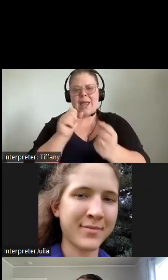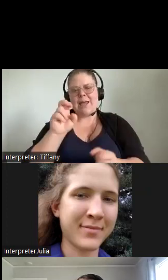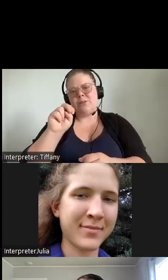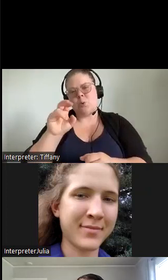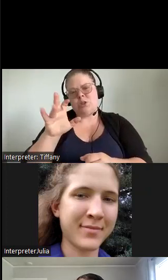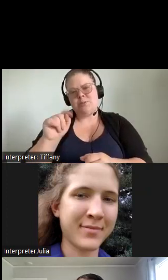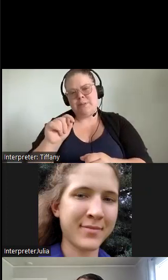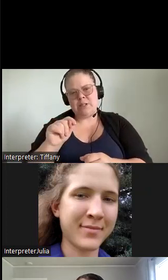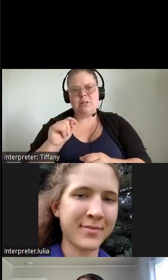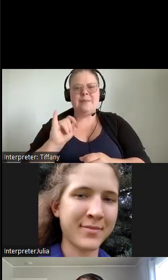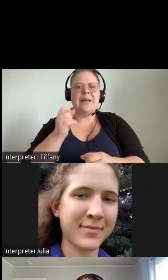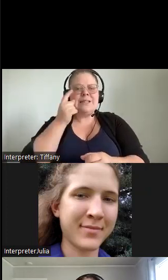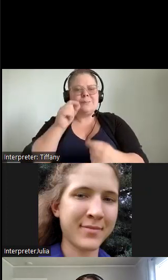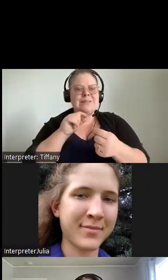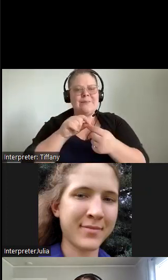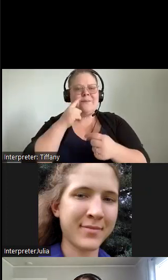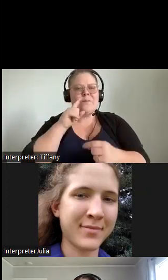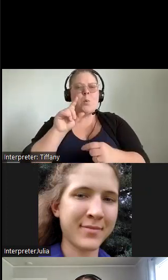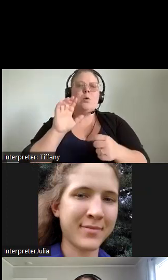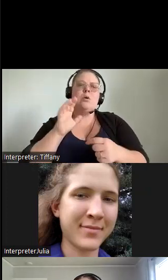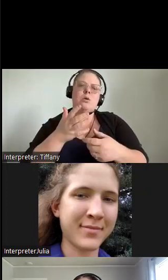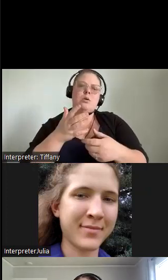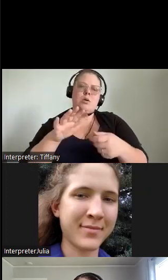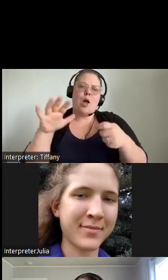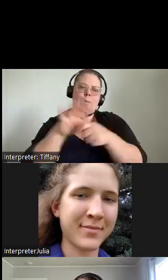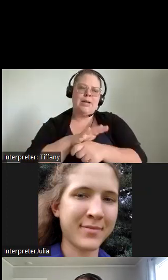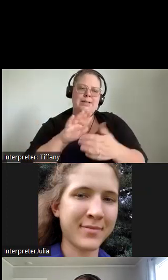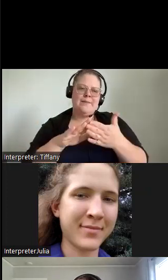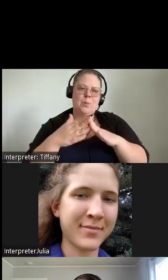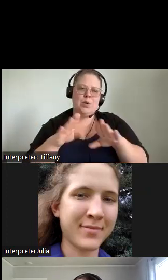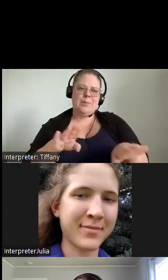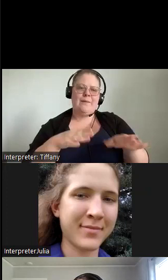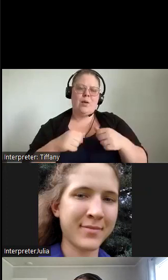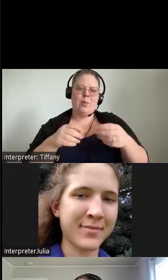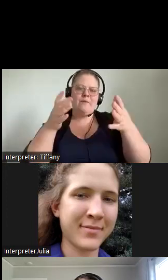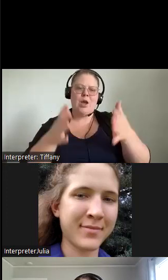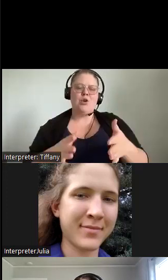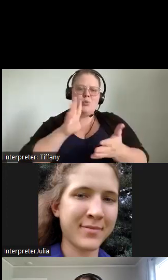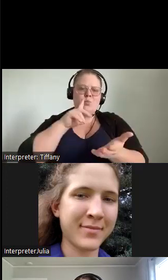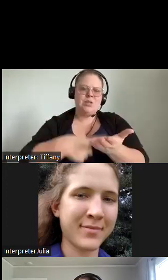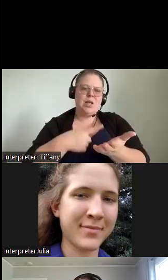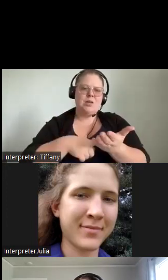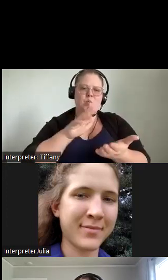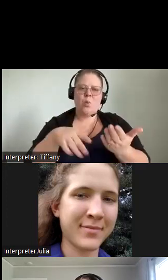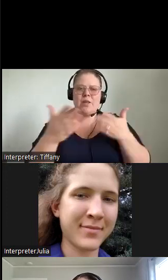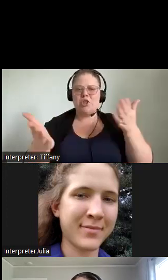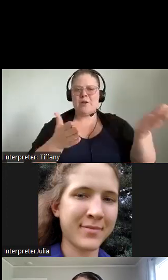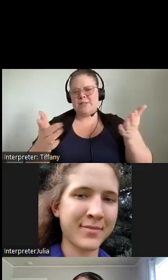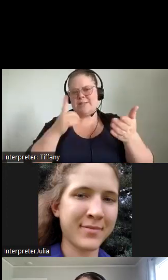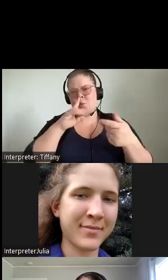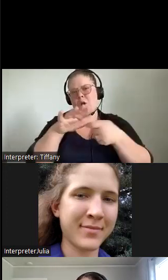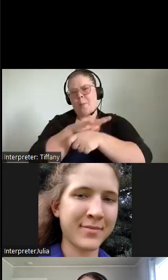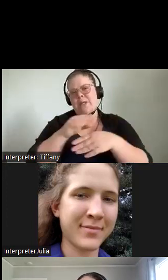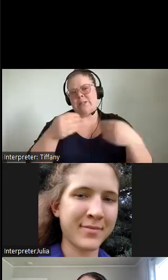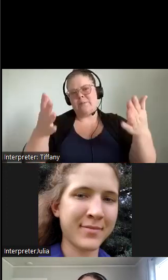specifically for comprehensive community behavioral health. So we'll talk about all the services that comprehensive providers are required